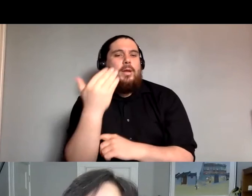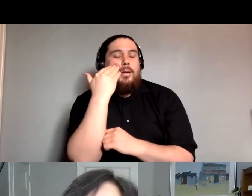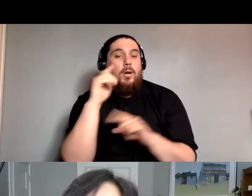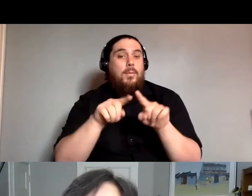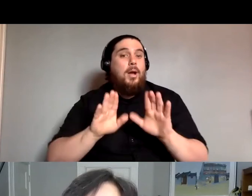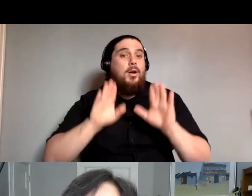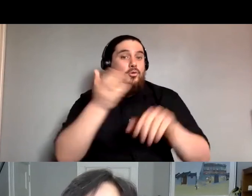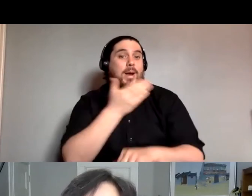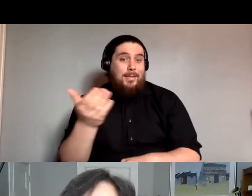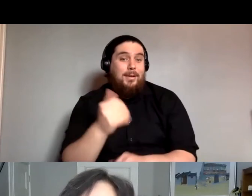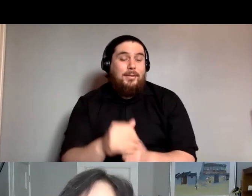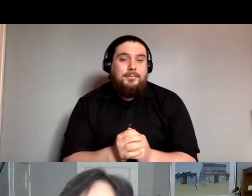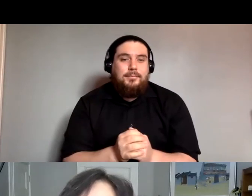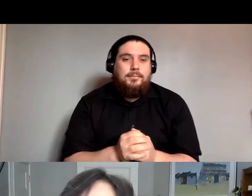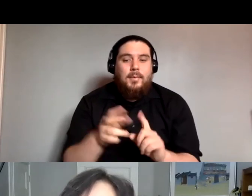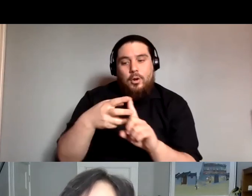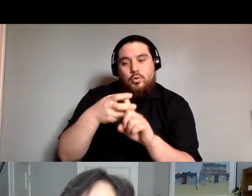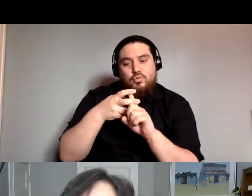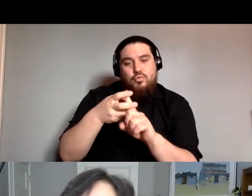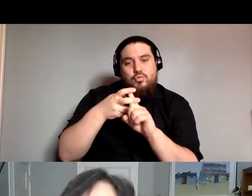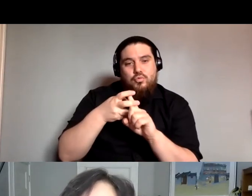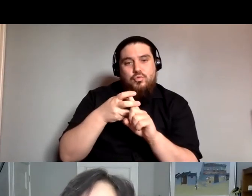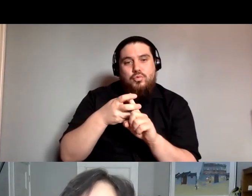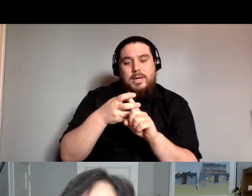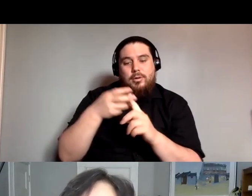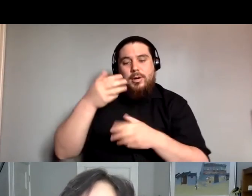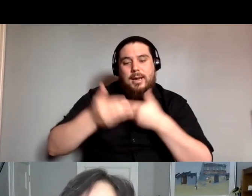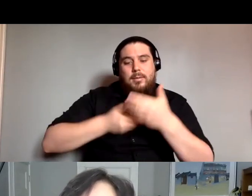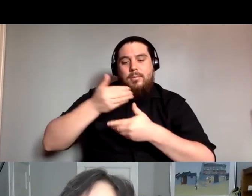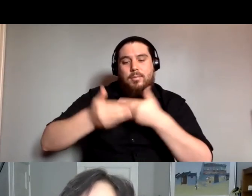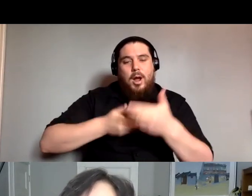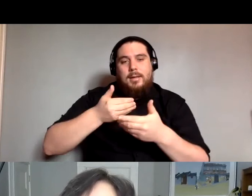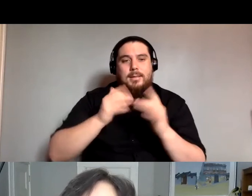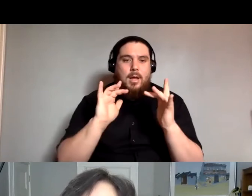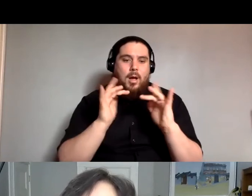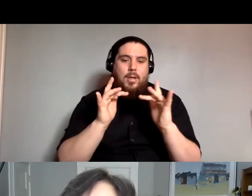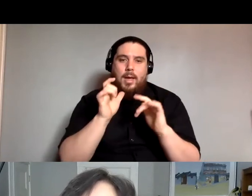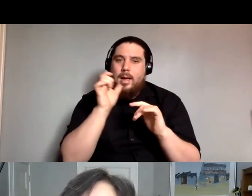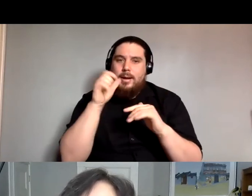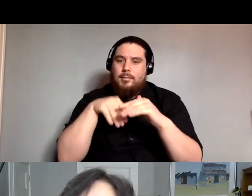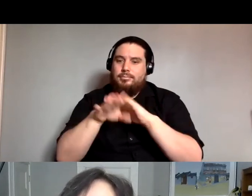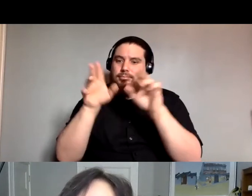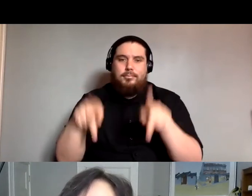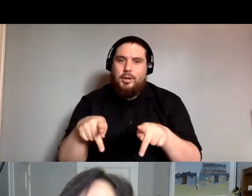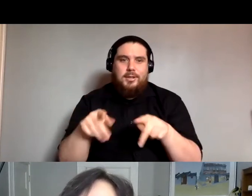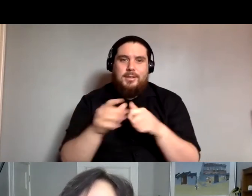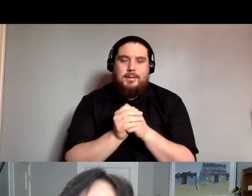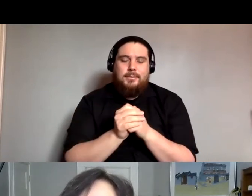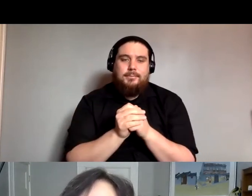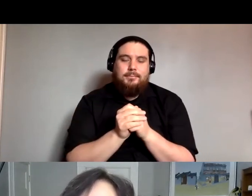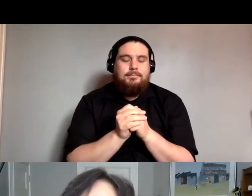questions. The recruiting process is now online and not person-centered. A majority of the